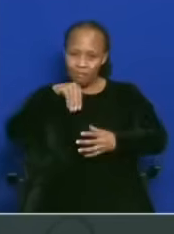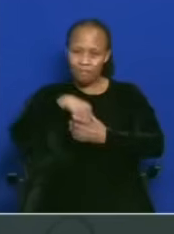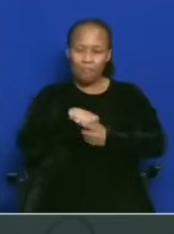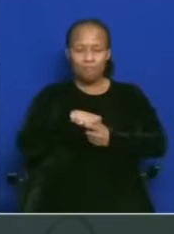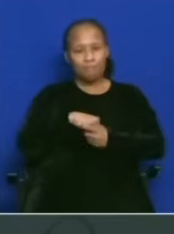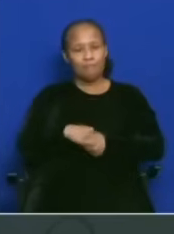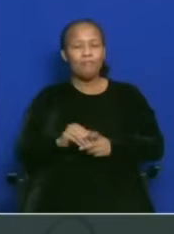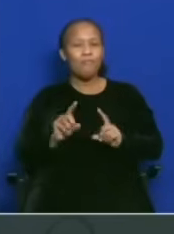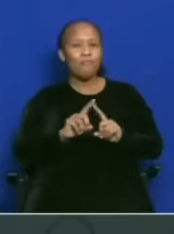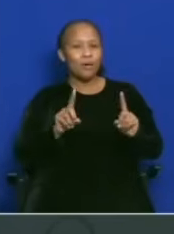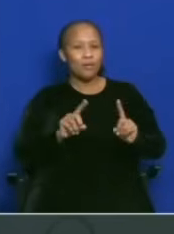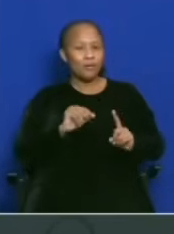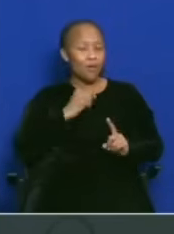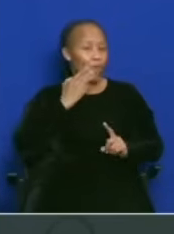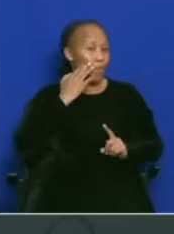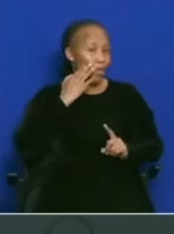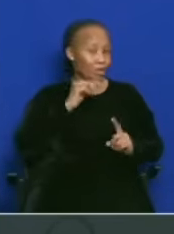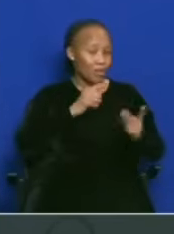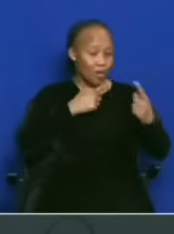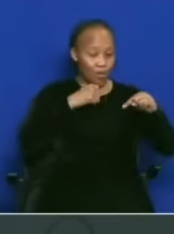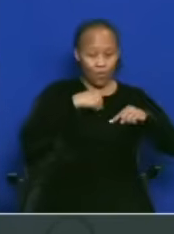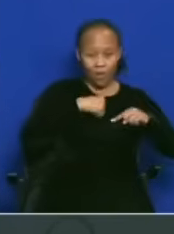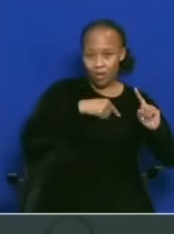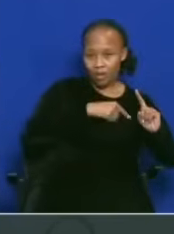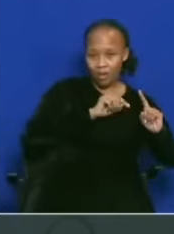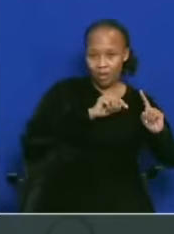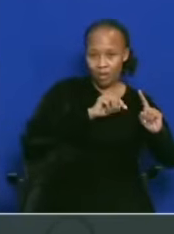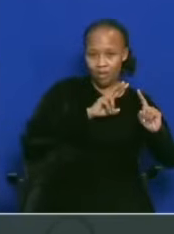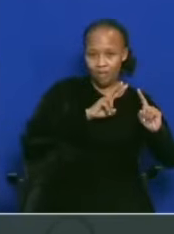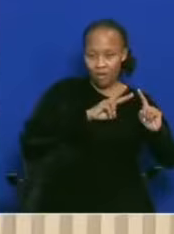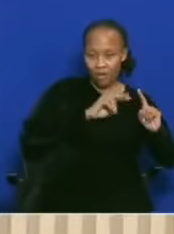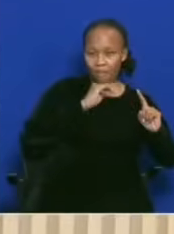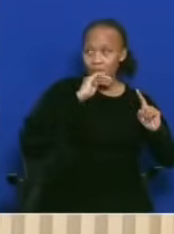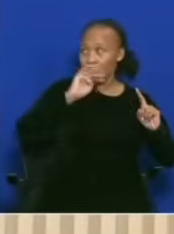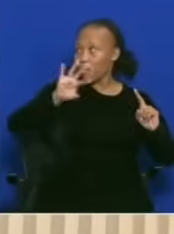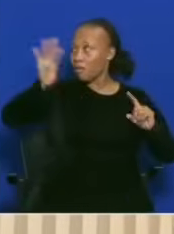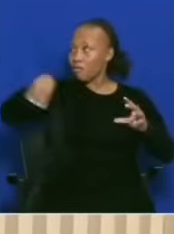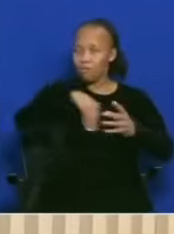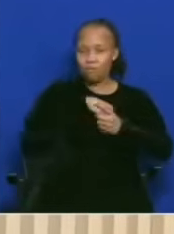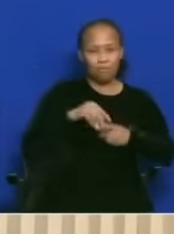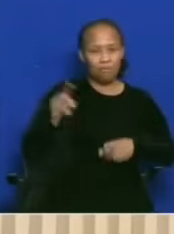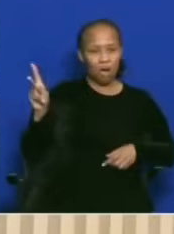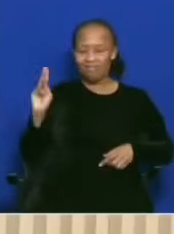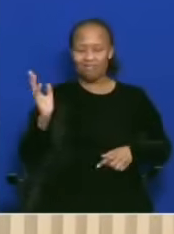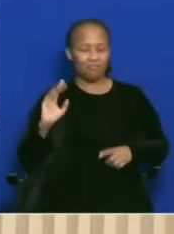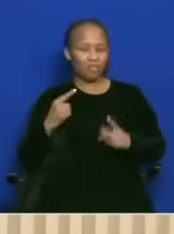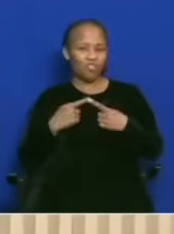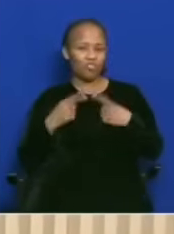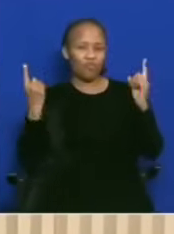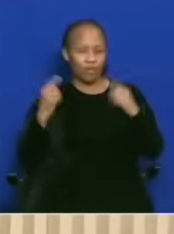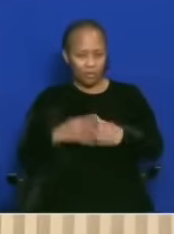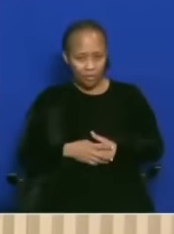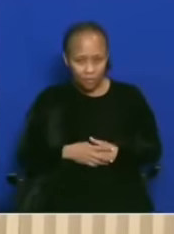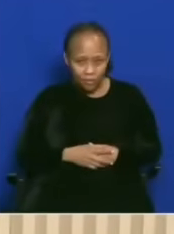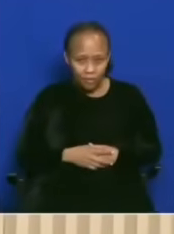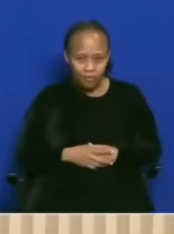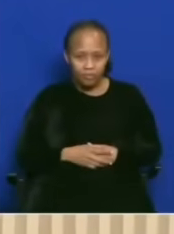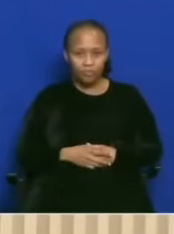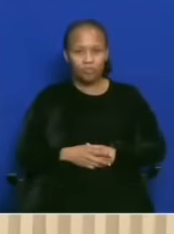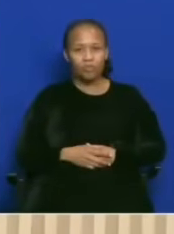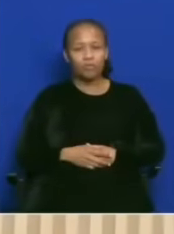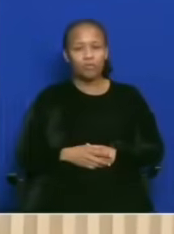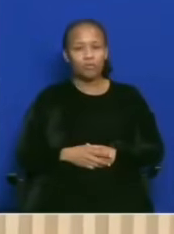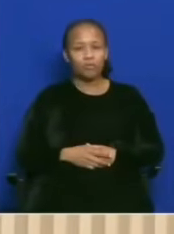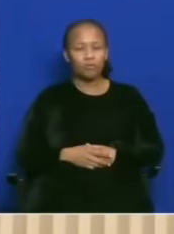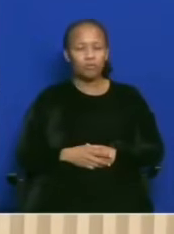we, it does not necessarily follow that it includes General Khan. Yes, that's right, Commissioner Kamalo, but we should not just